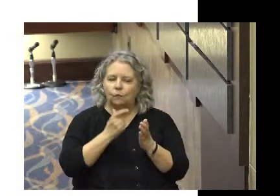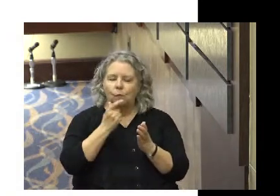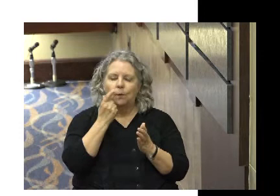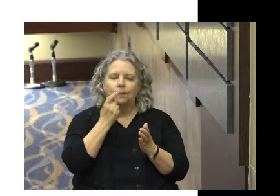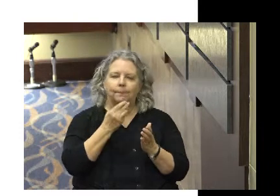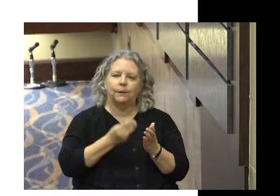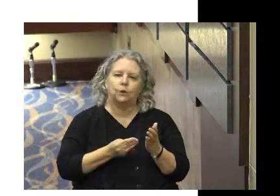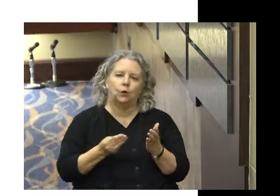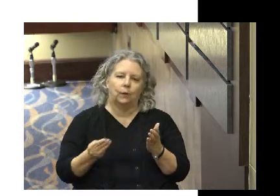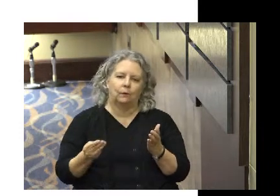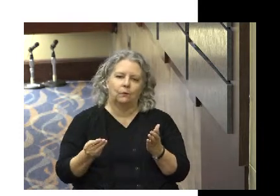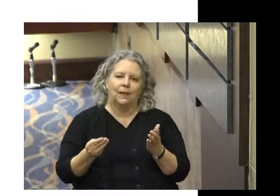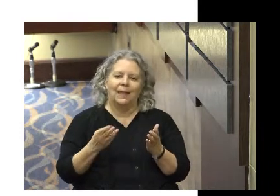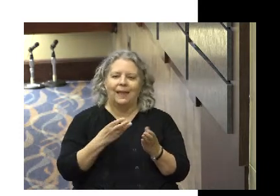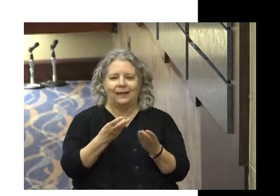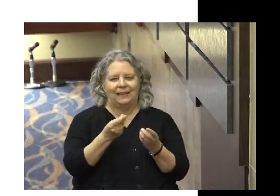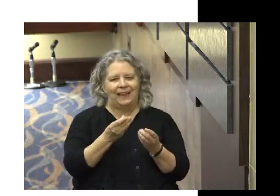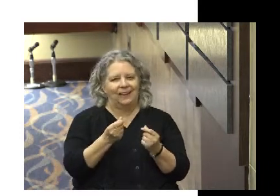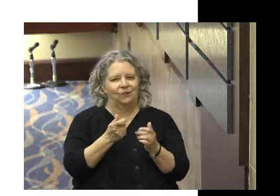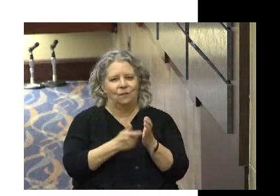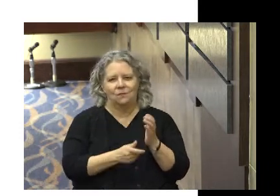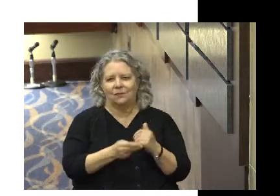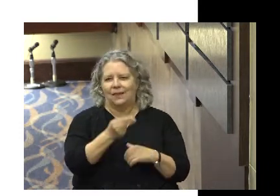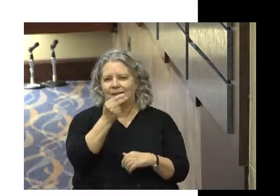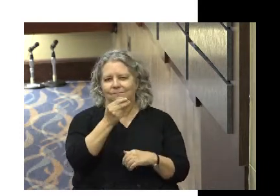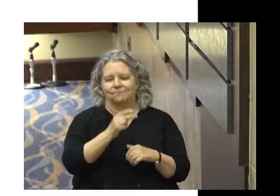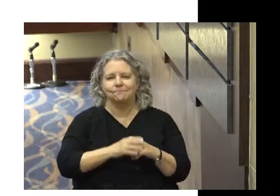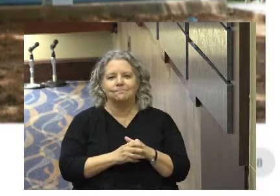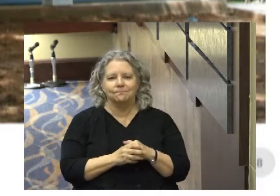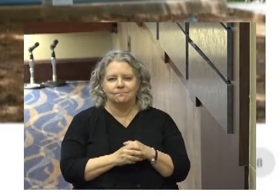of affordable land to build on.